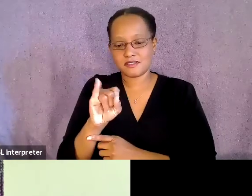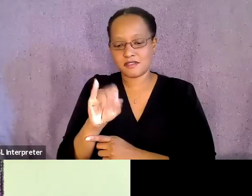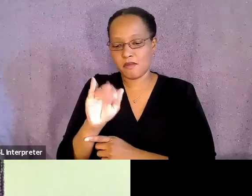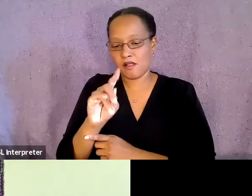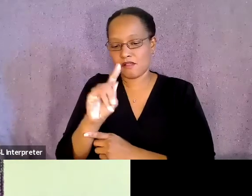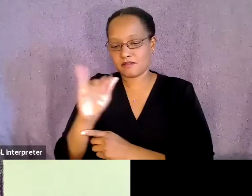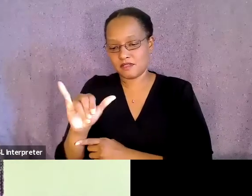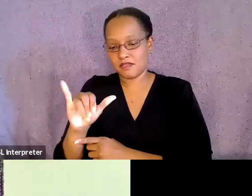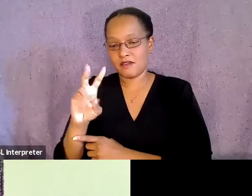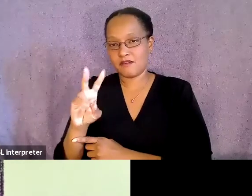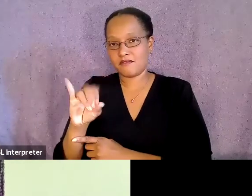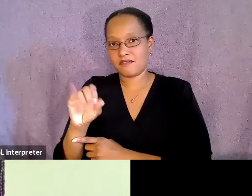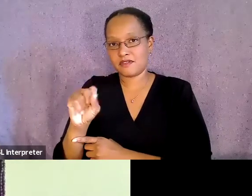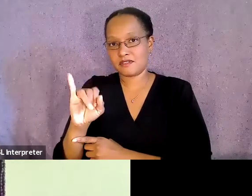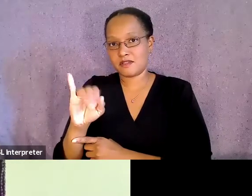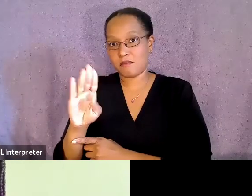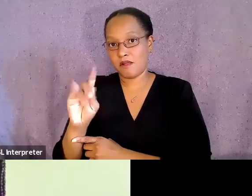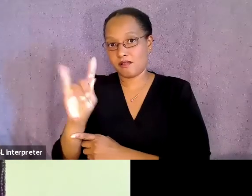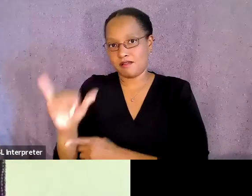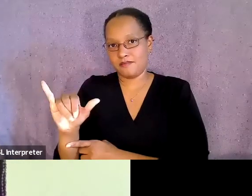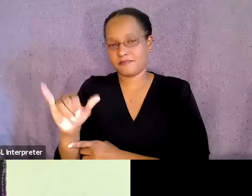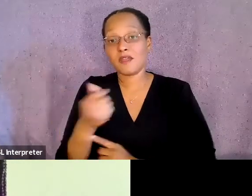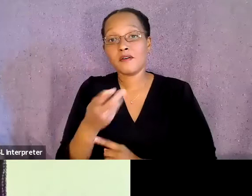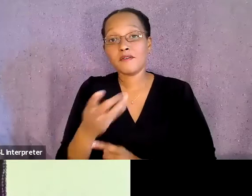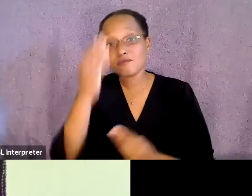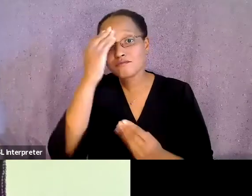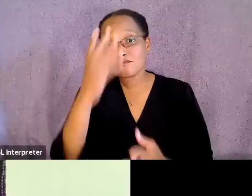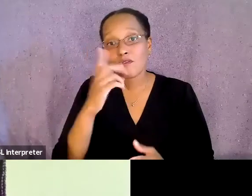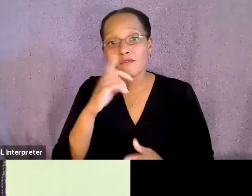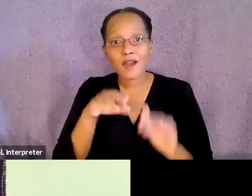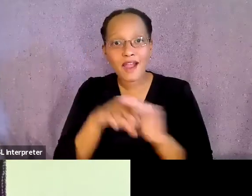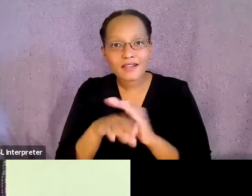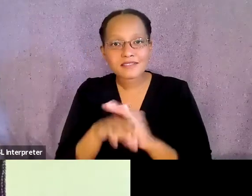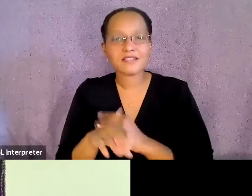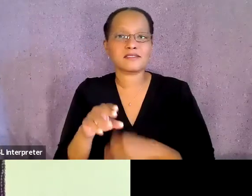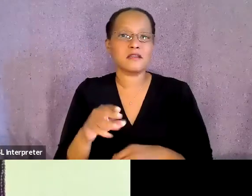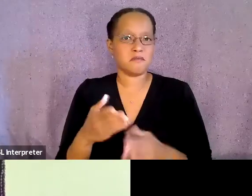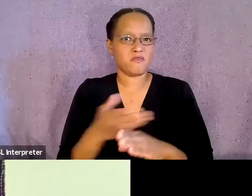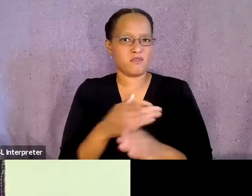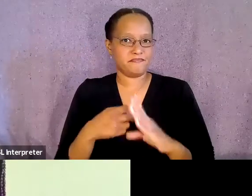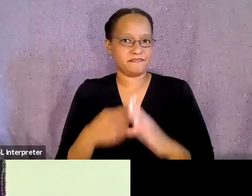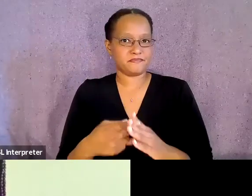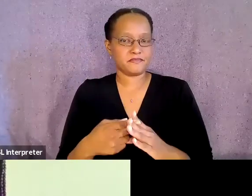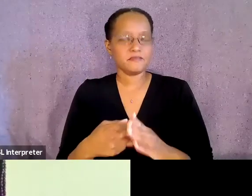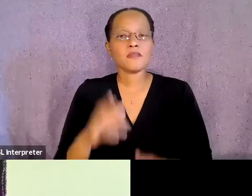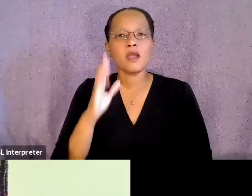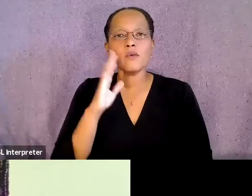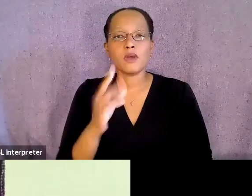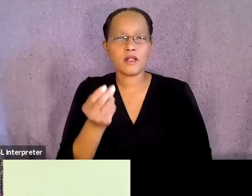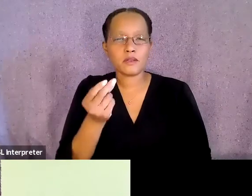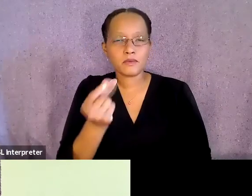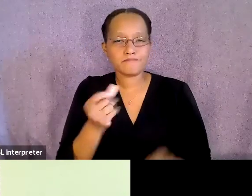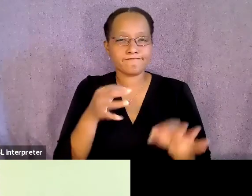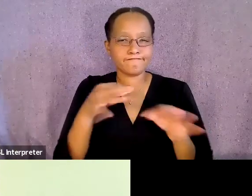Just a few access notes and Zoom tips before we get started. Oh, and I'll also just do a quick audio description